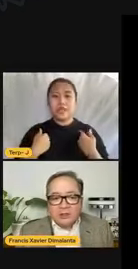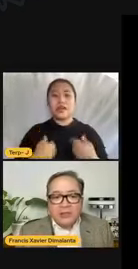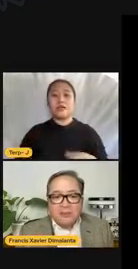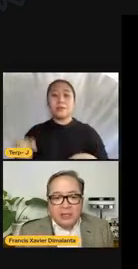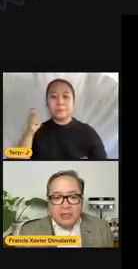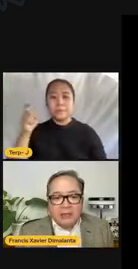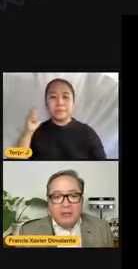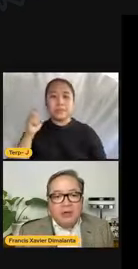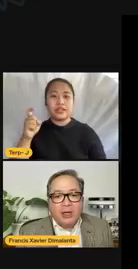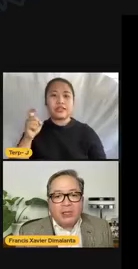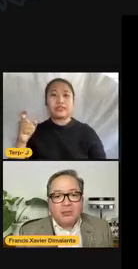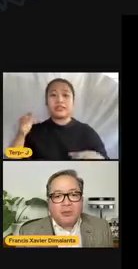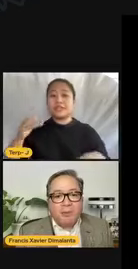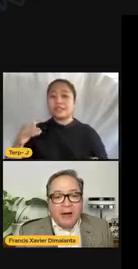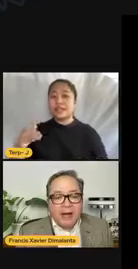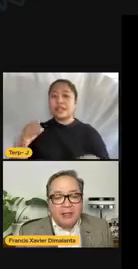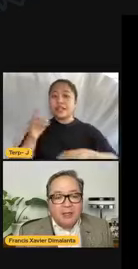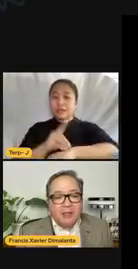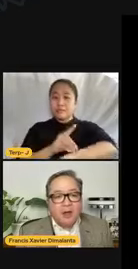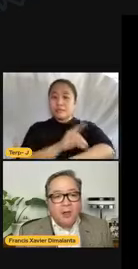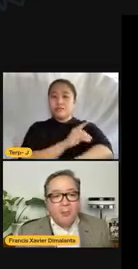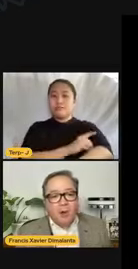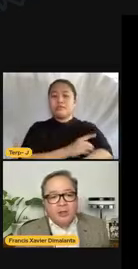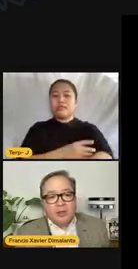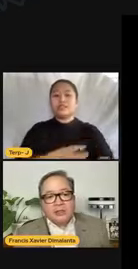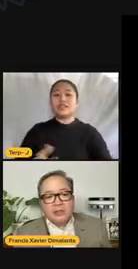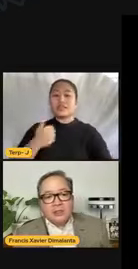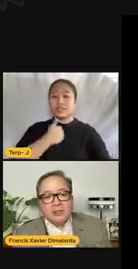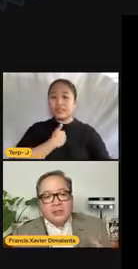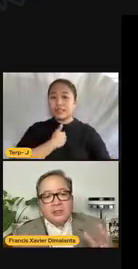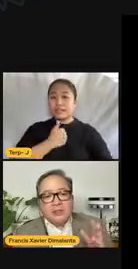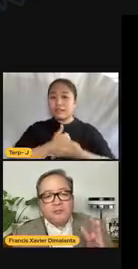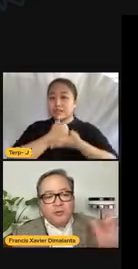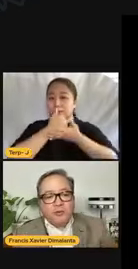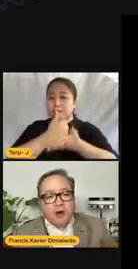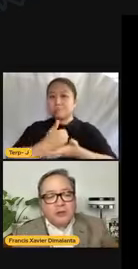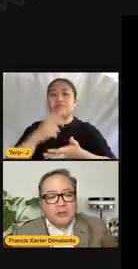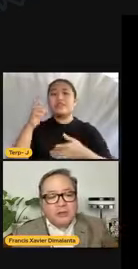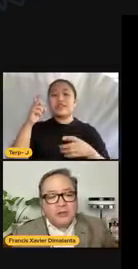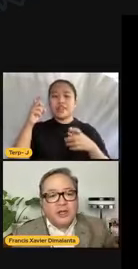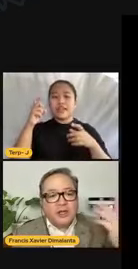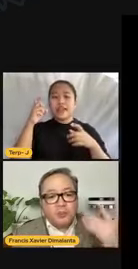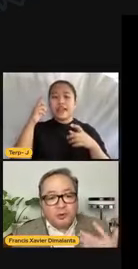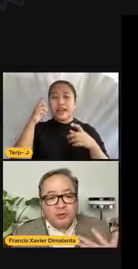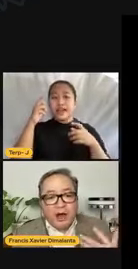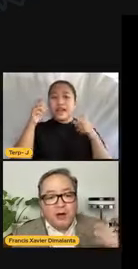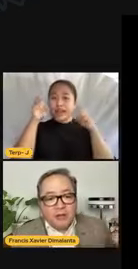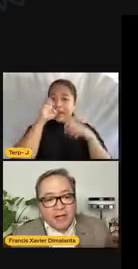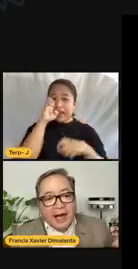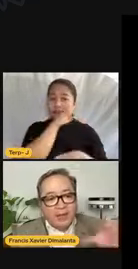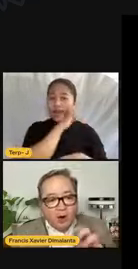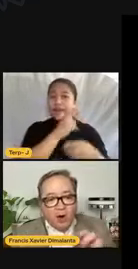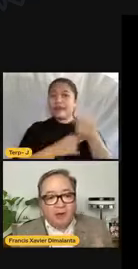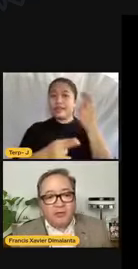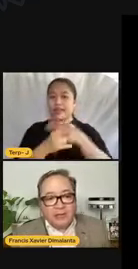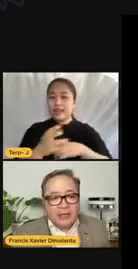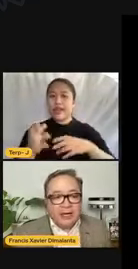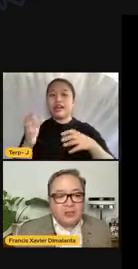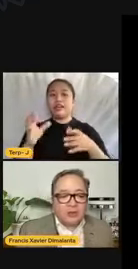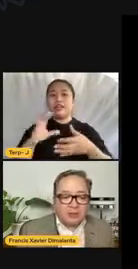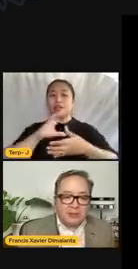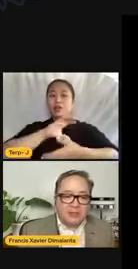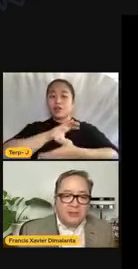intellectual disability may range from mild, moderate, profound, severe to profound kind